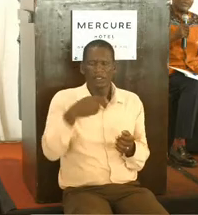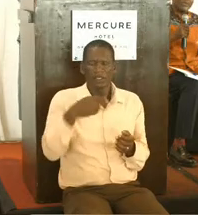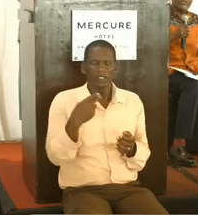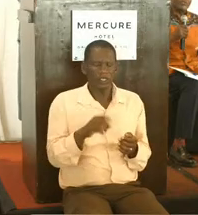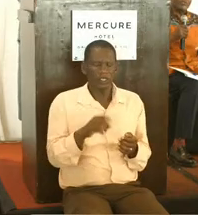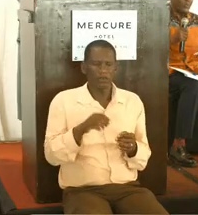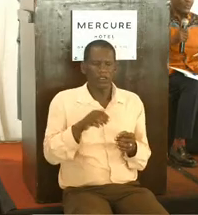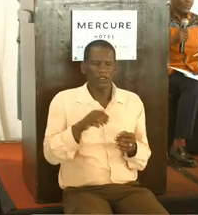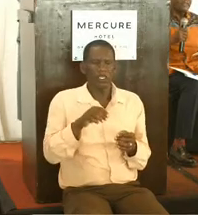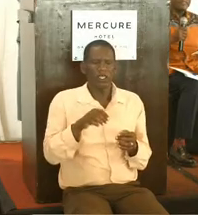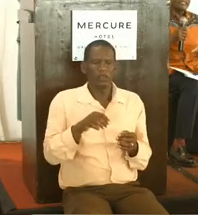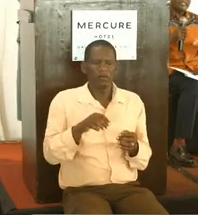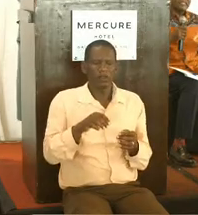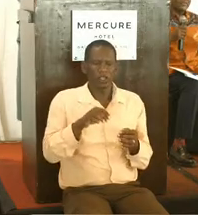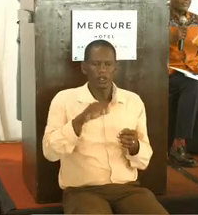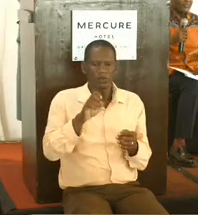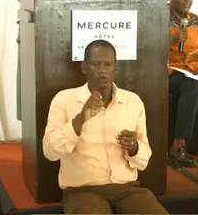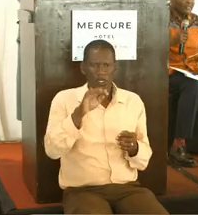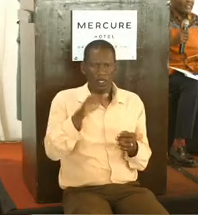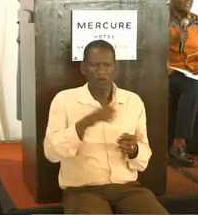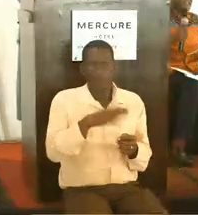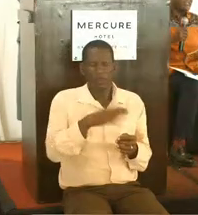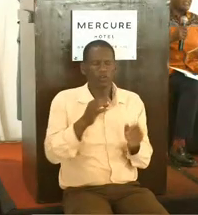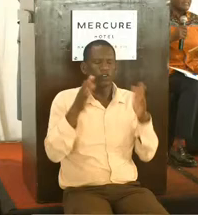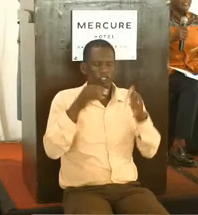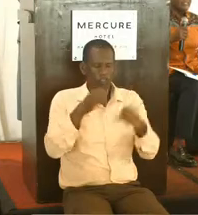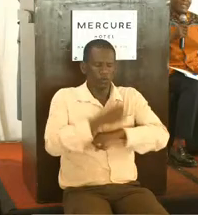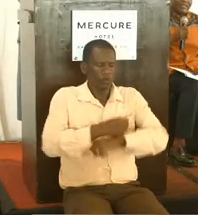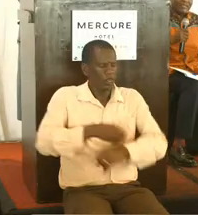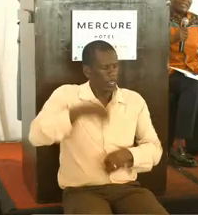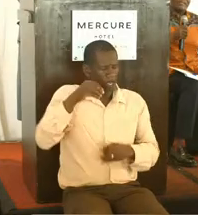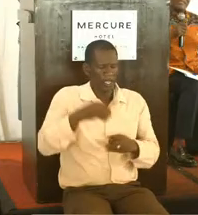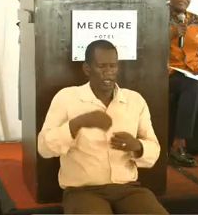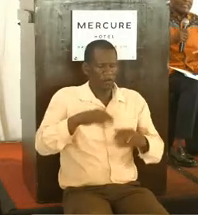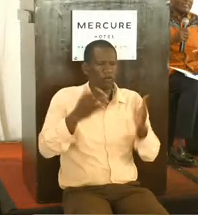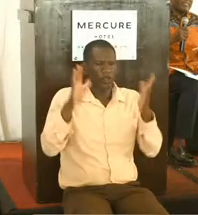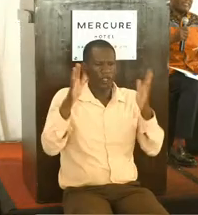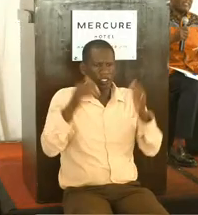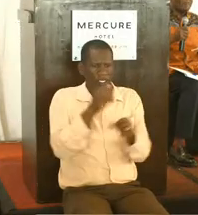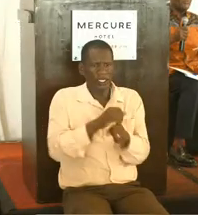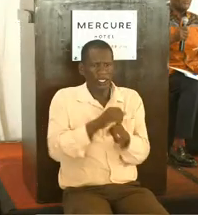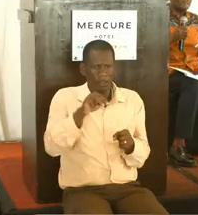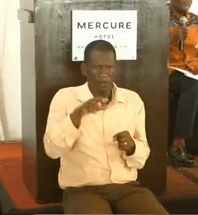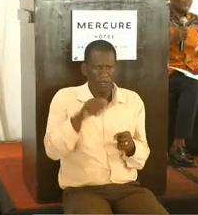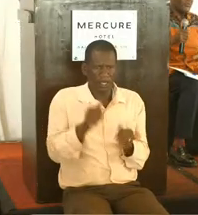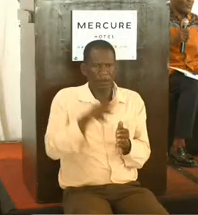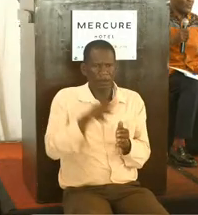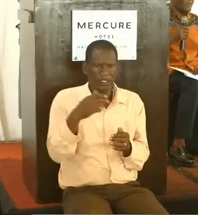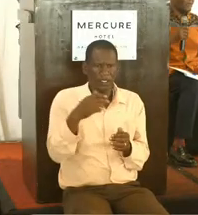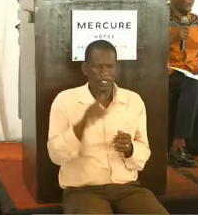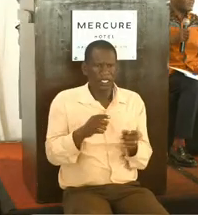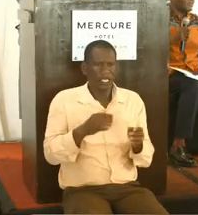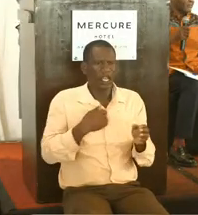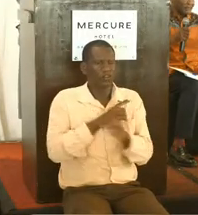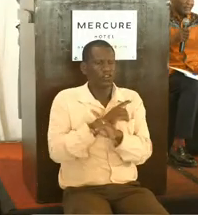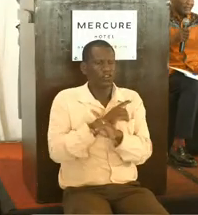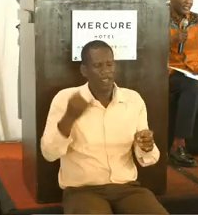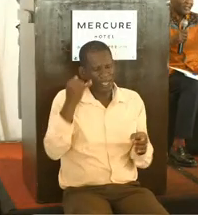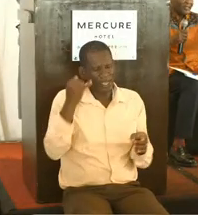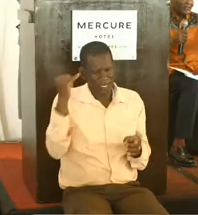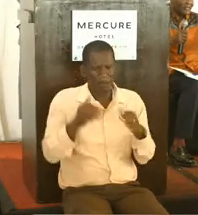you went forestry school studied Forestry did a master's PhD but you have no clue about